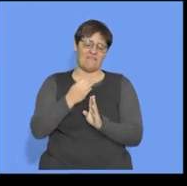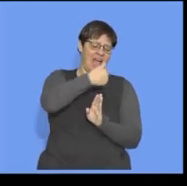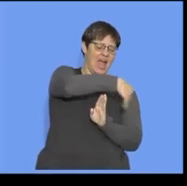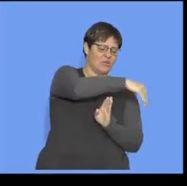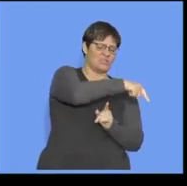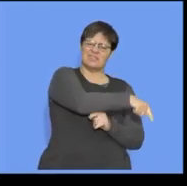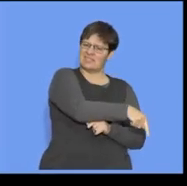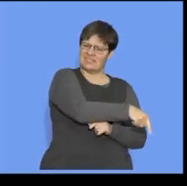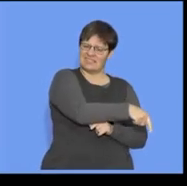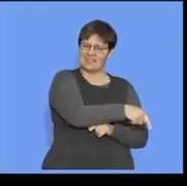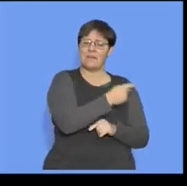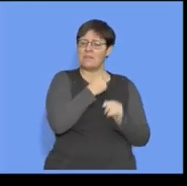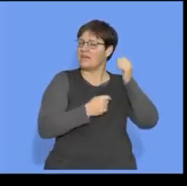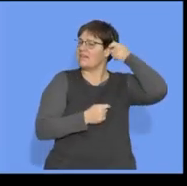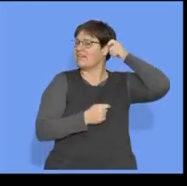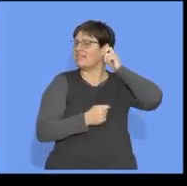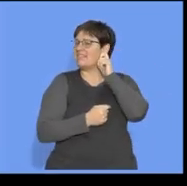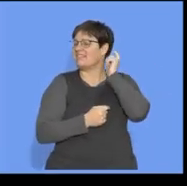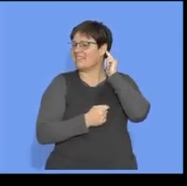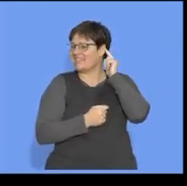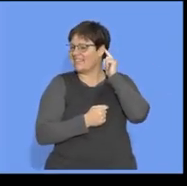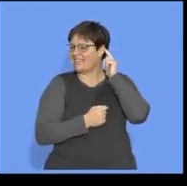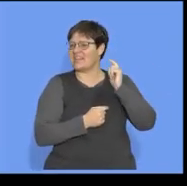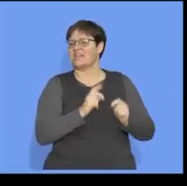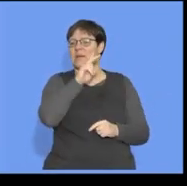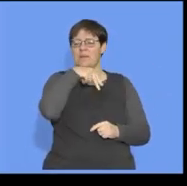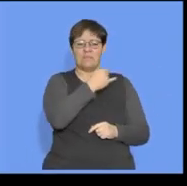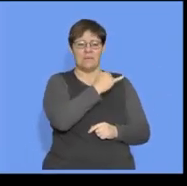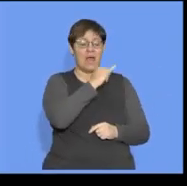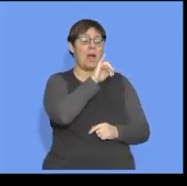outer part that we know that is made up of the cartilage, that is your pinna.